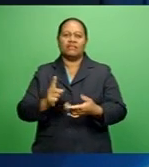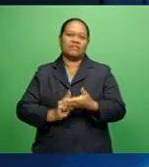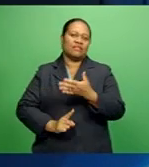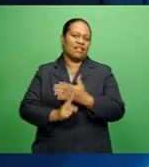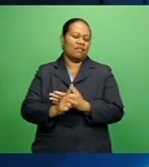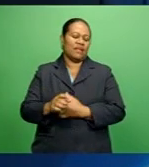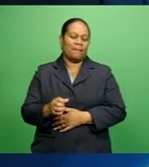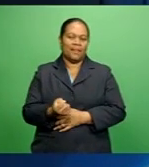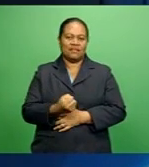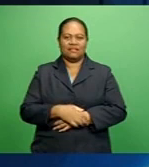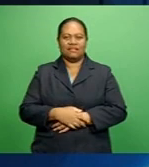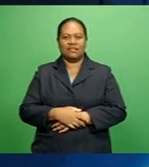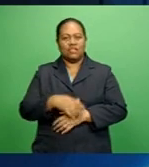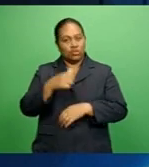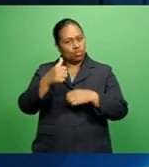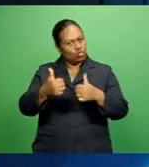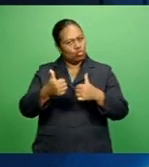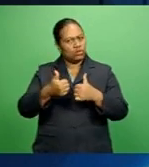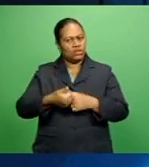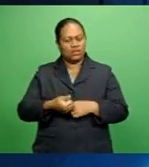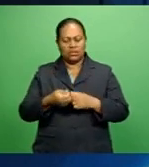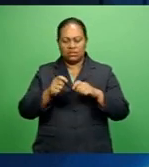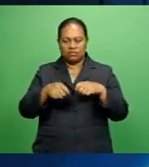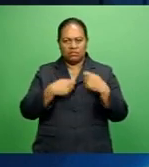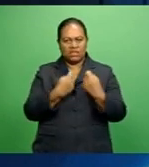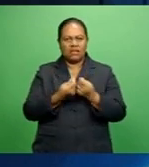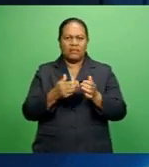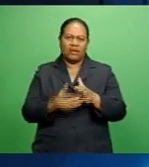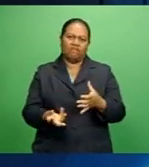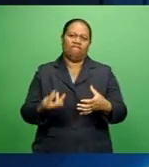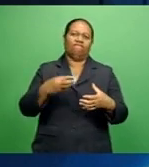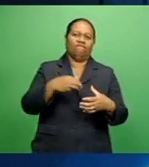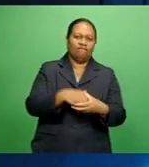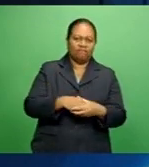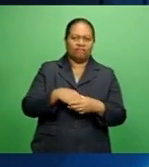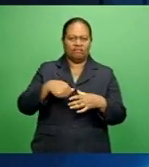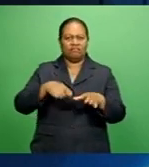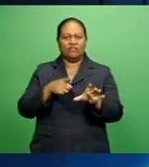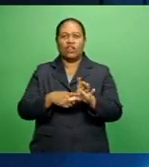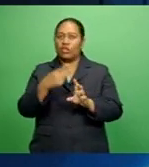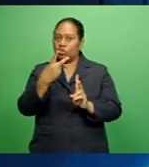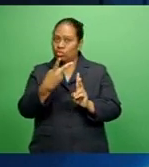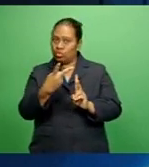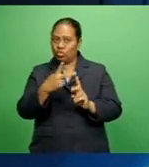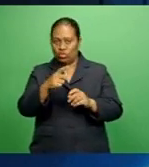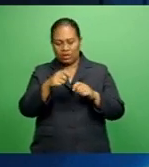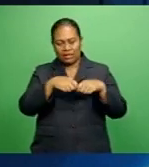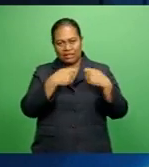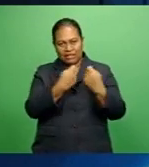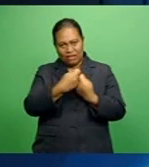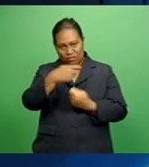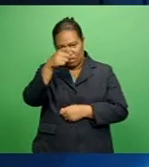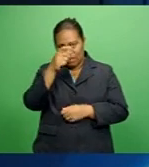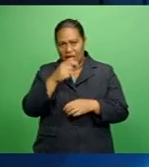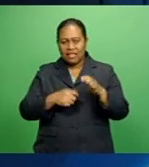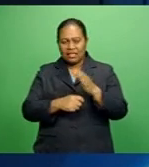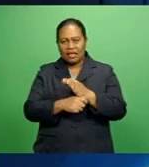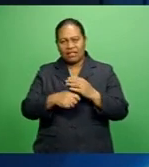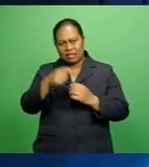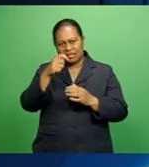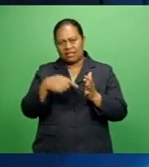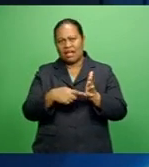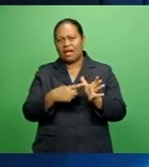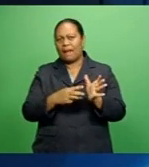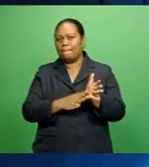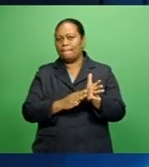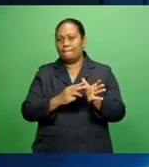force. A good number of new teams are joining the competition this year, including two from Tamavua, who are out to have some fun playing the sport they